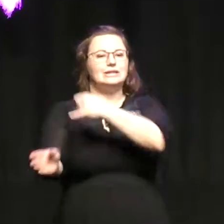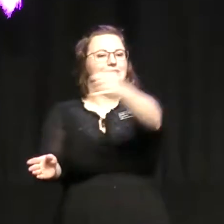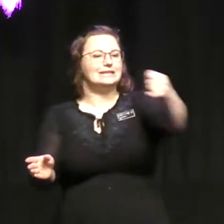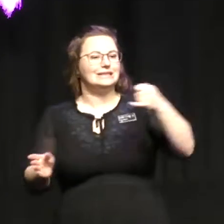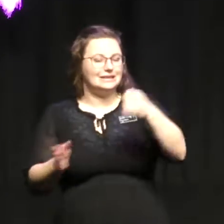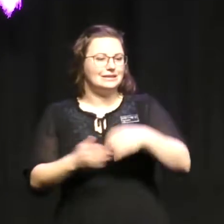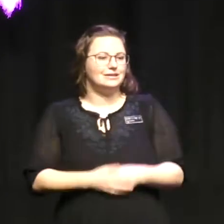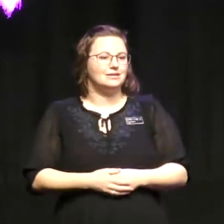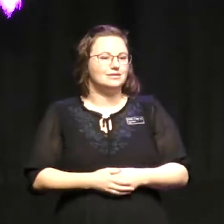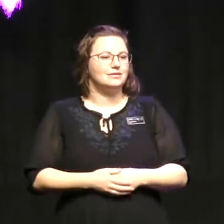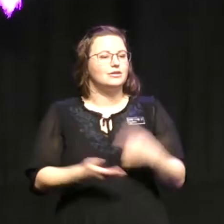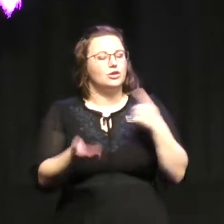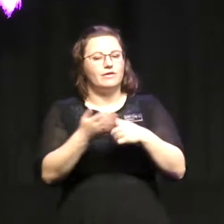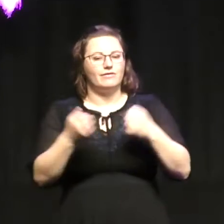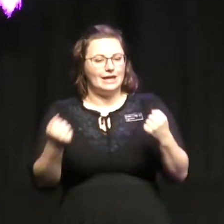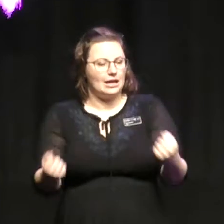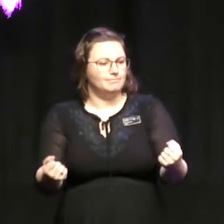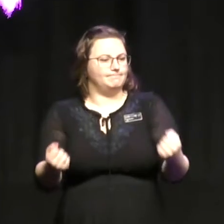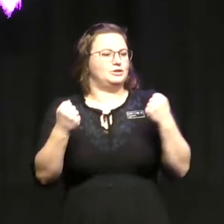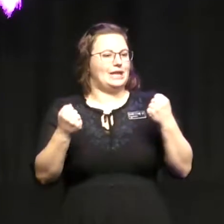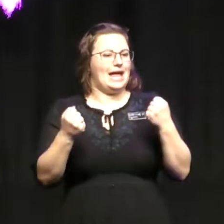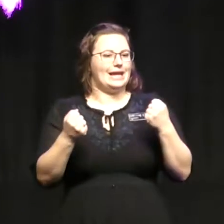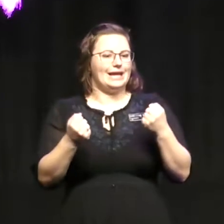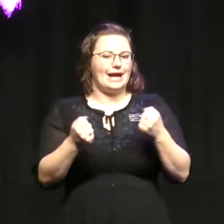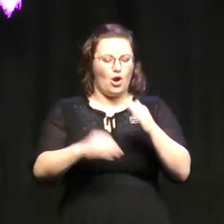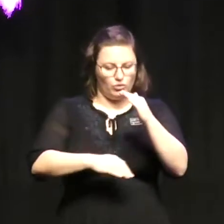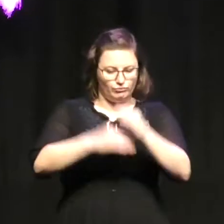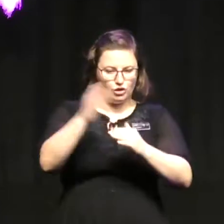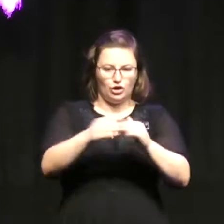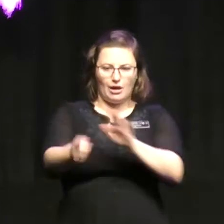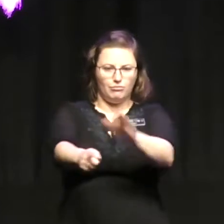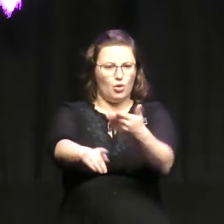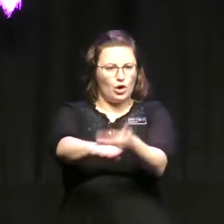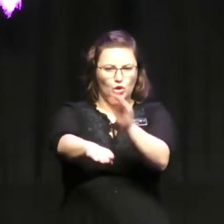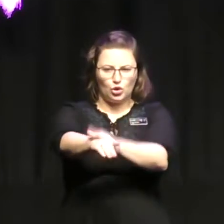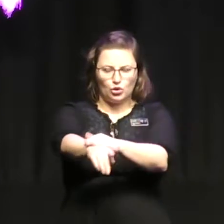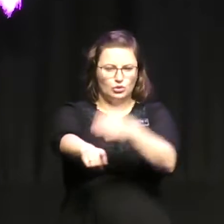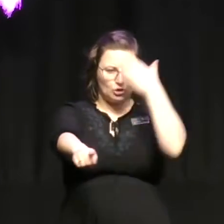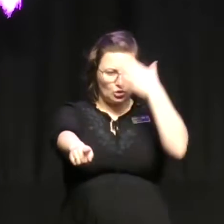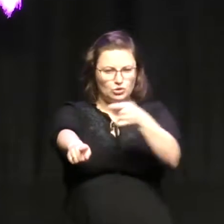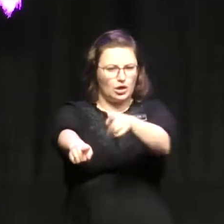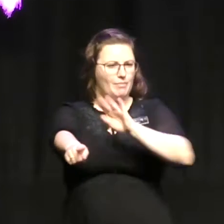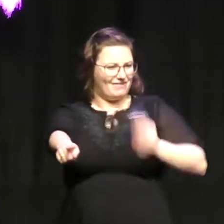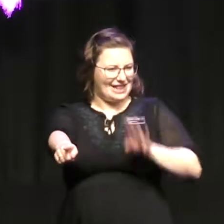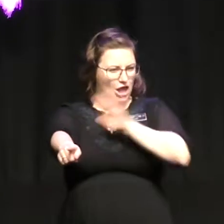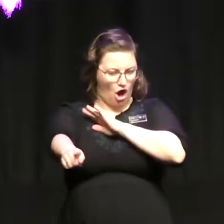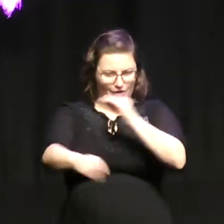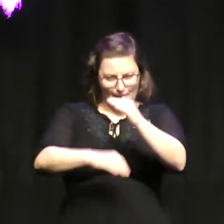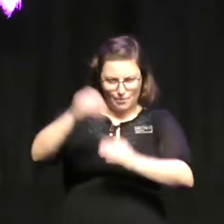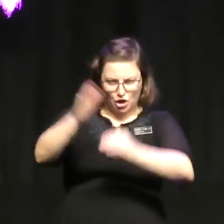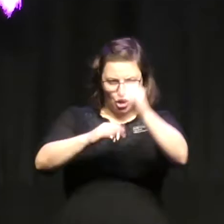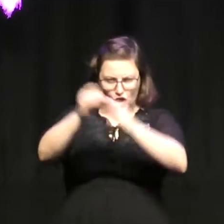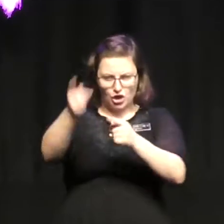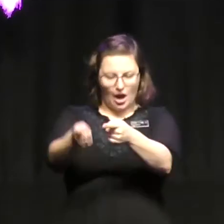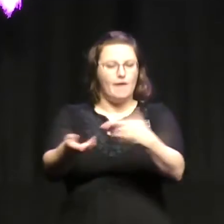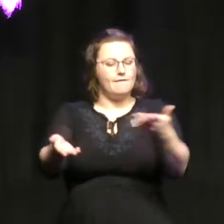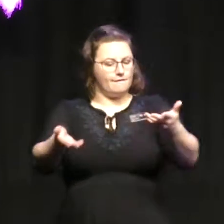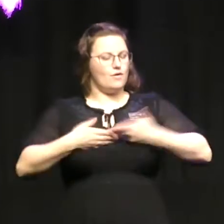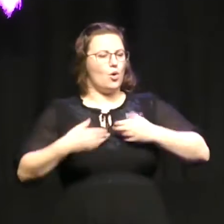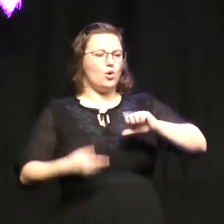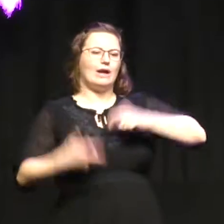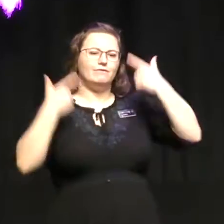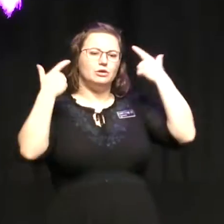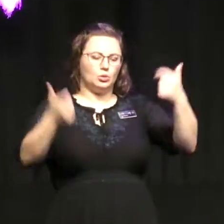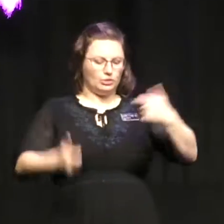by enhancing and building on the skills and the knowledge a woman already has, she gains confidence in her